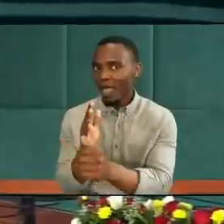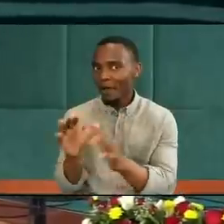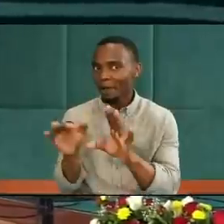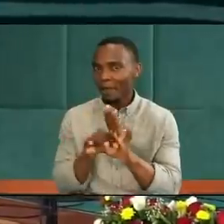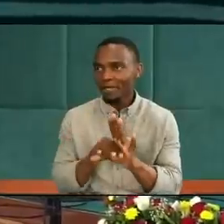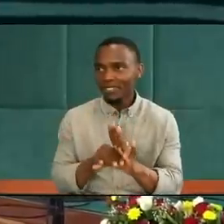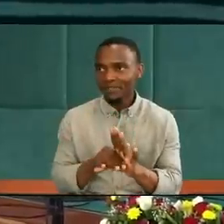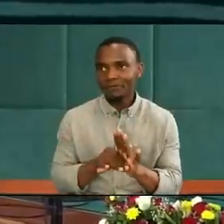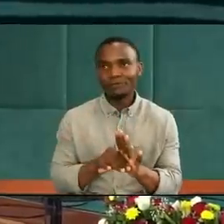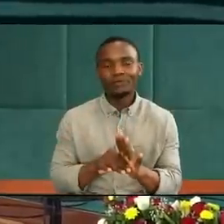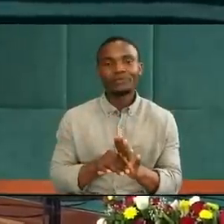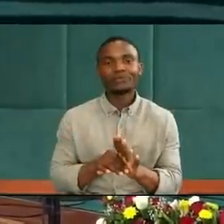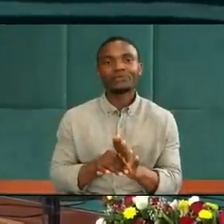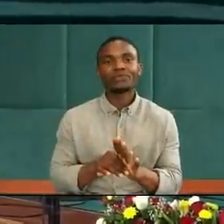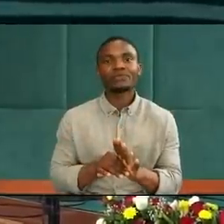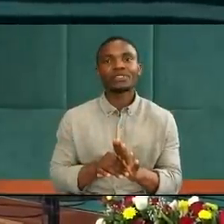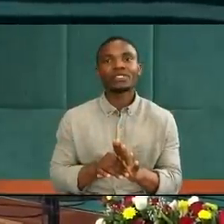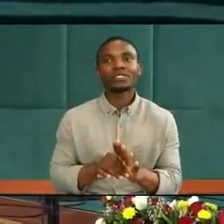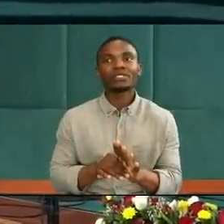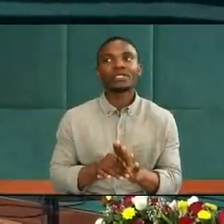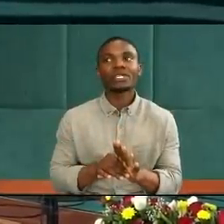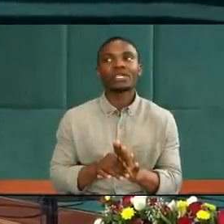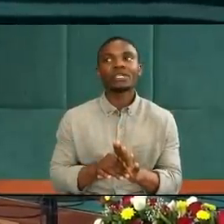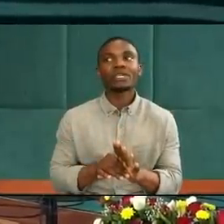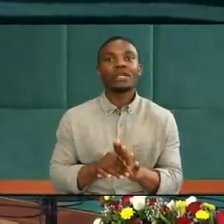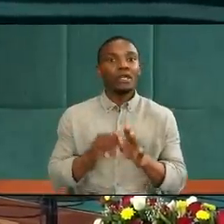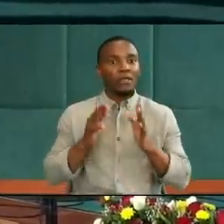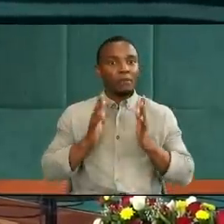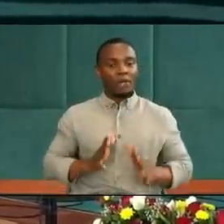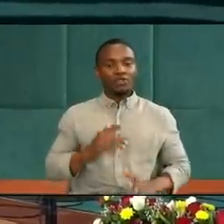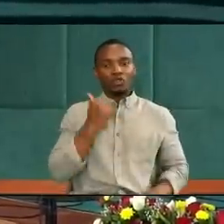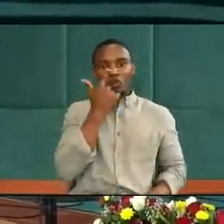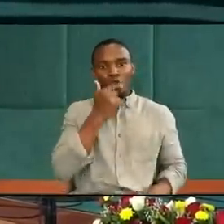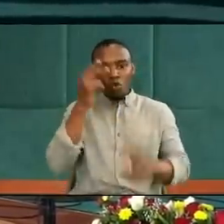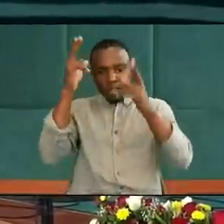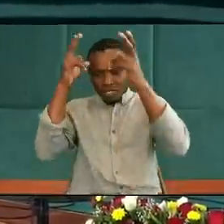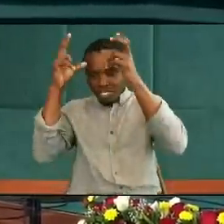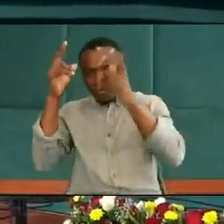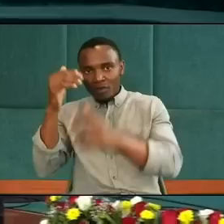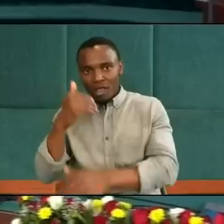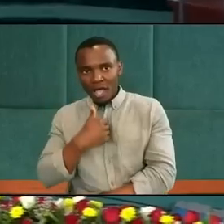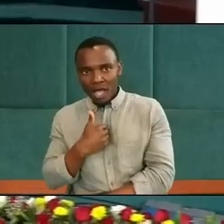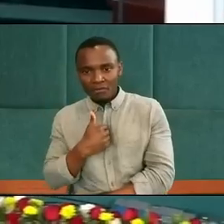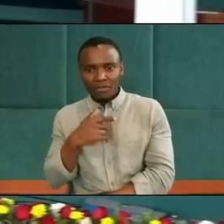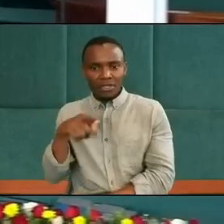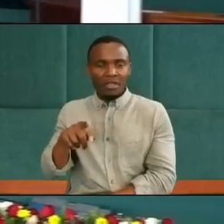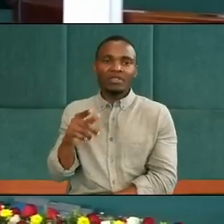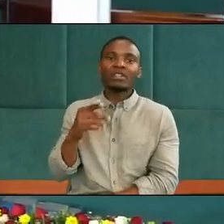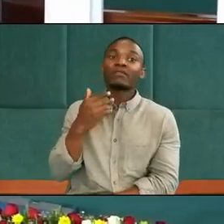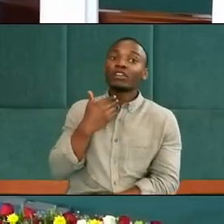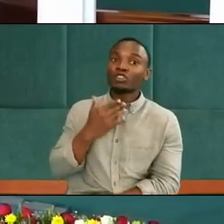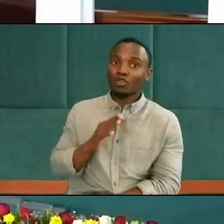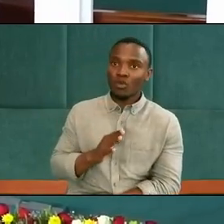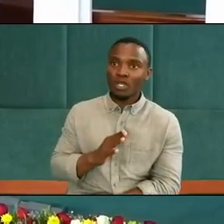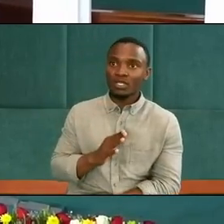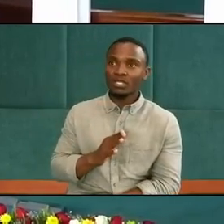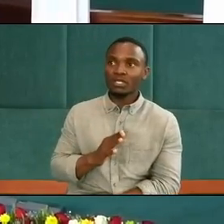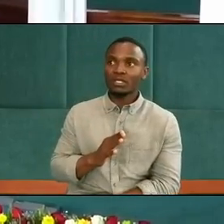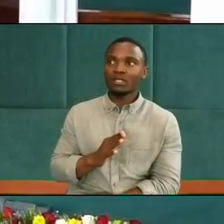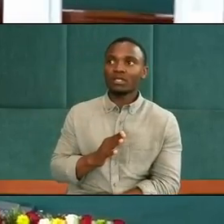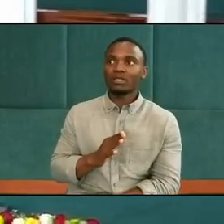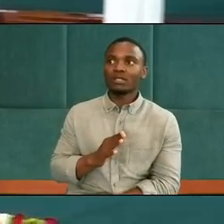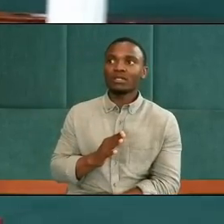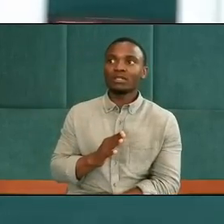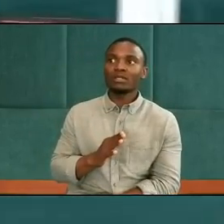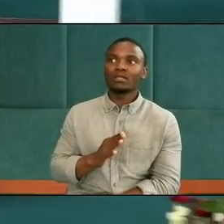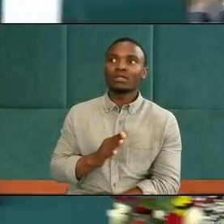Let me talk to the choir. The one that Satan got is not the one that Satan wanted. Oh,